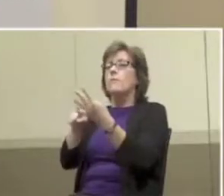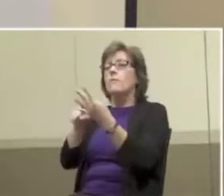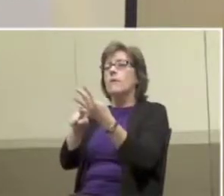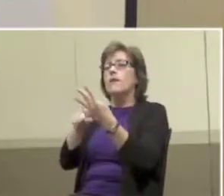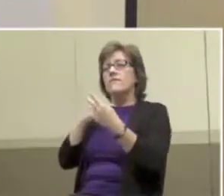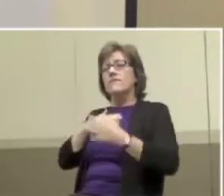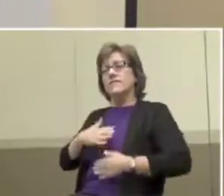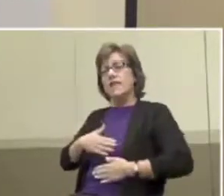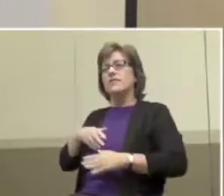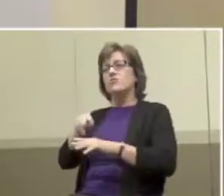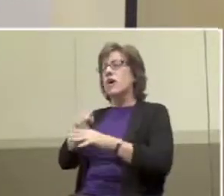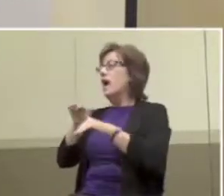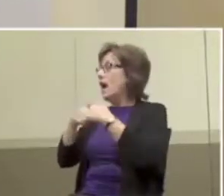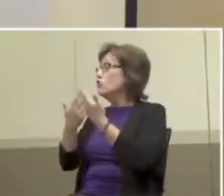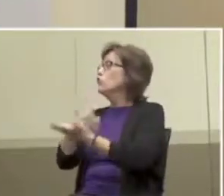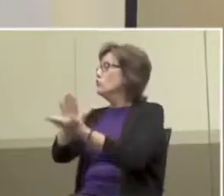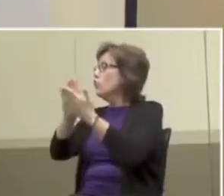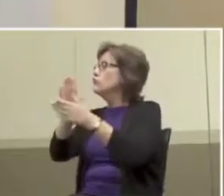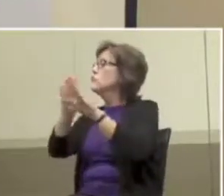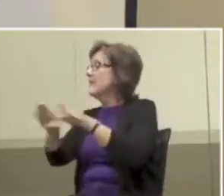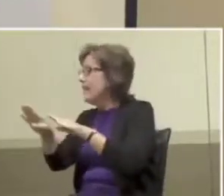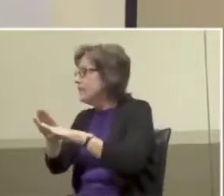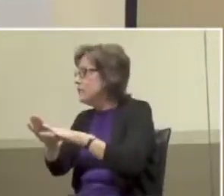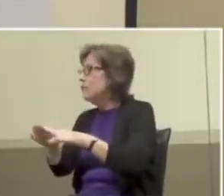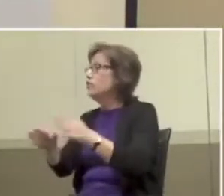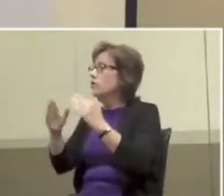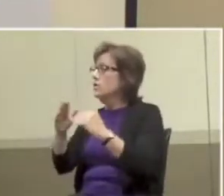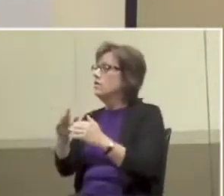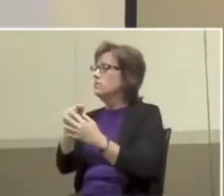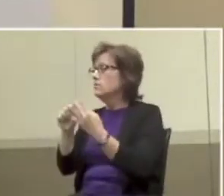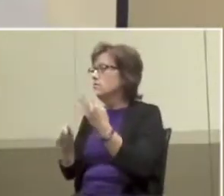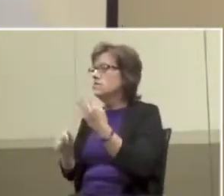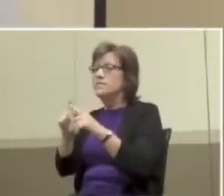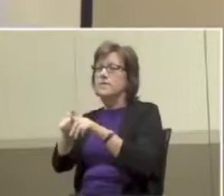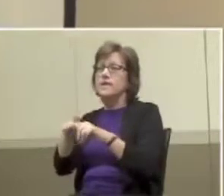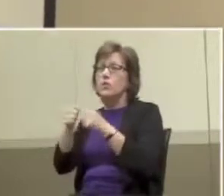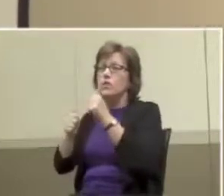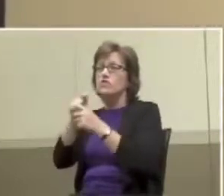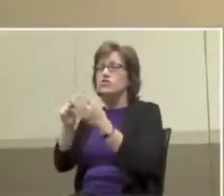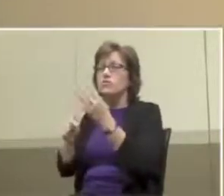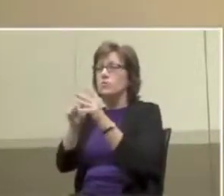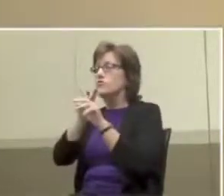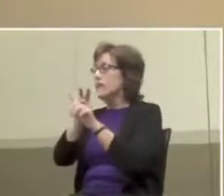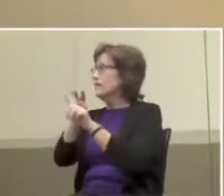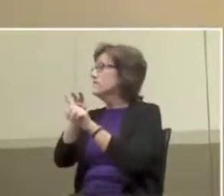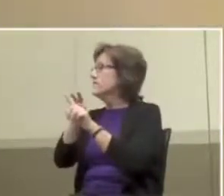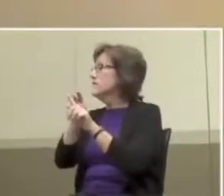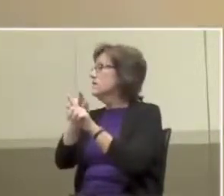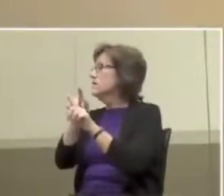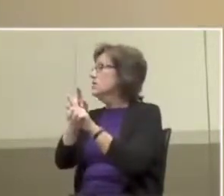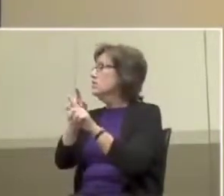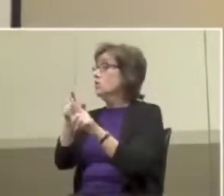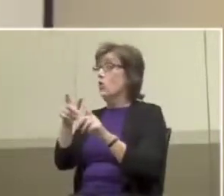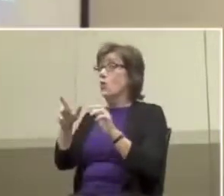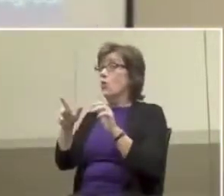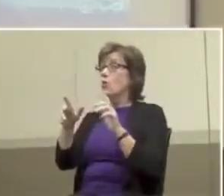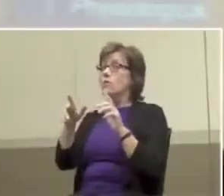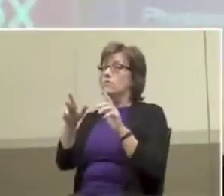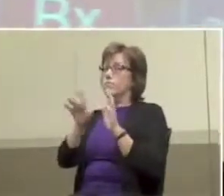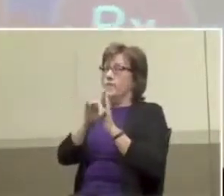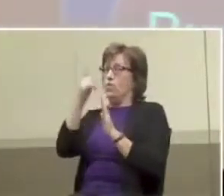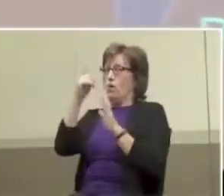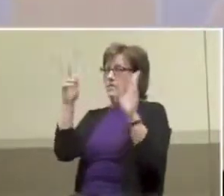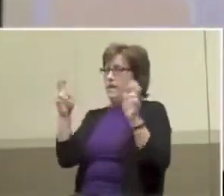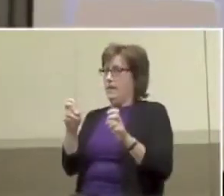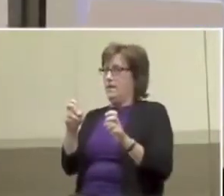I'm going to give you guys about 5 minutes, maybe 6 minutes to work on that. Okay, so pick one of the topics, come up with how they